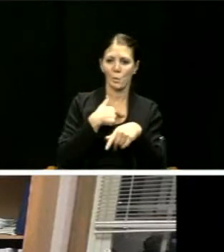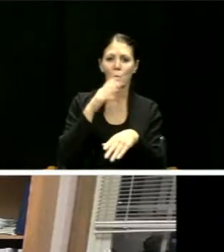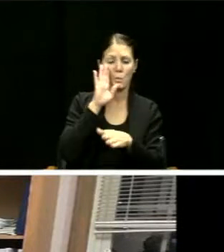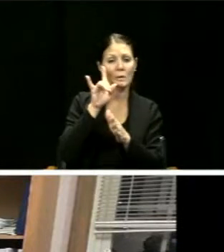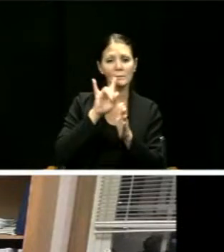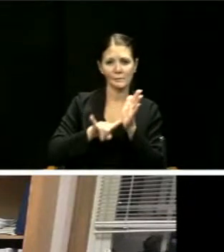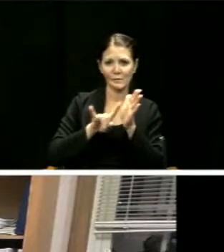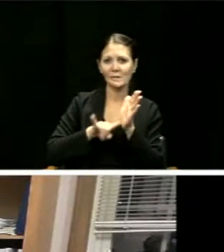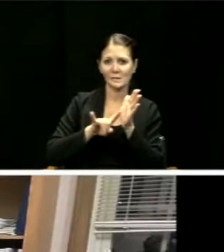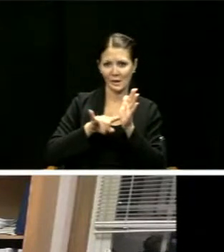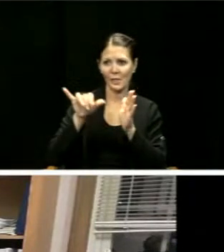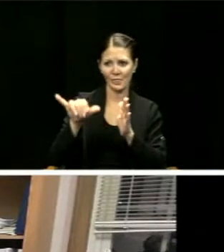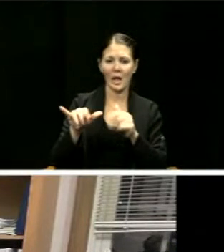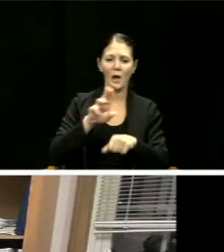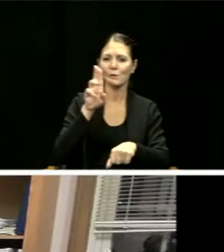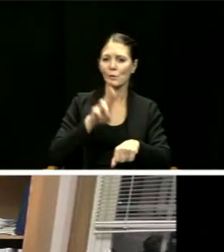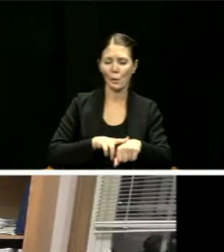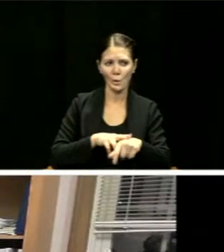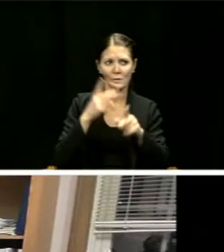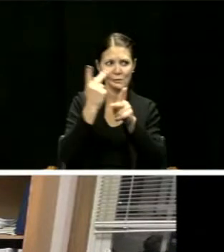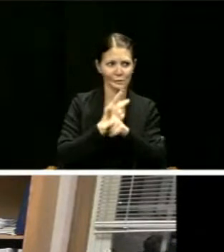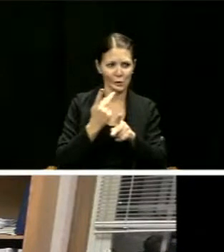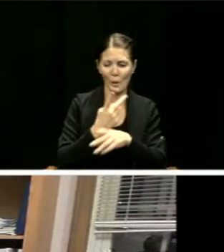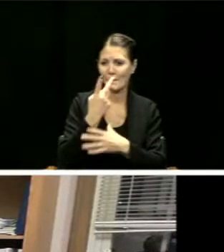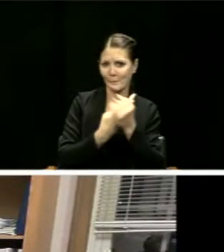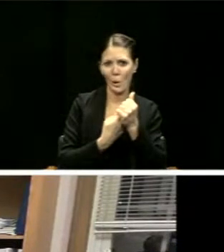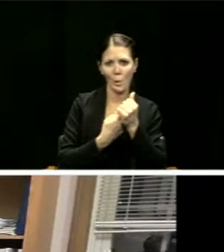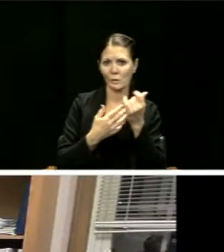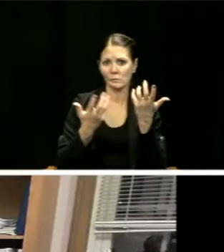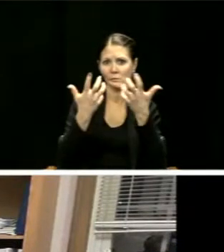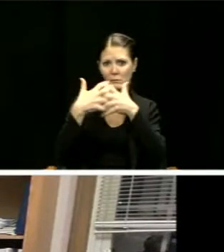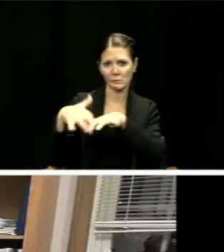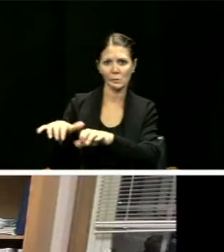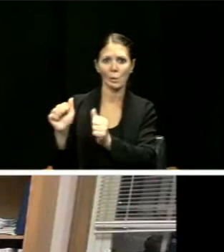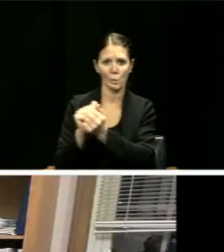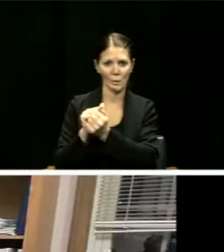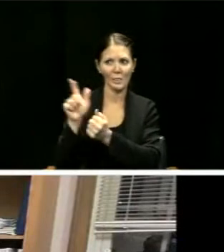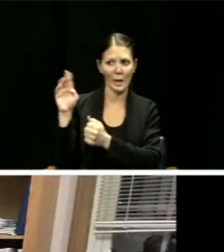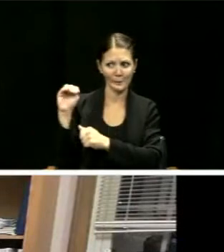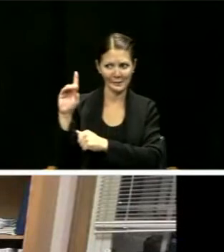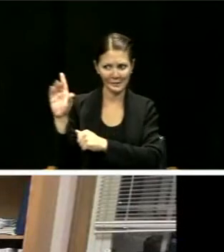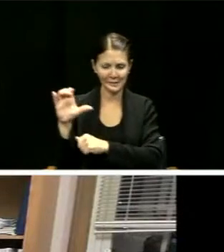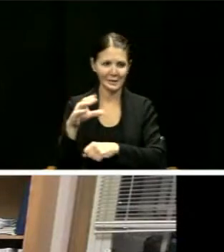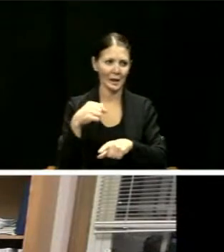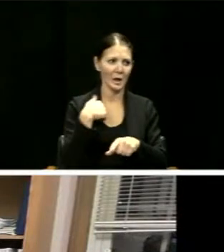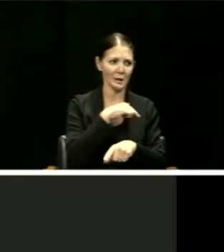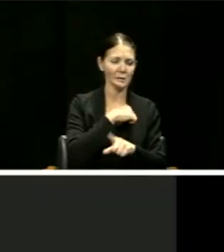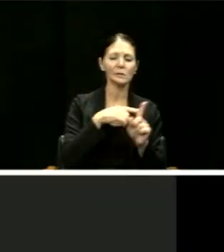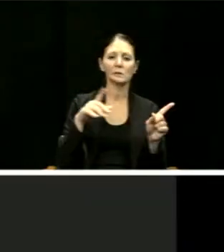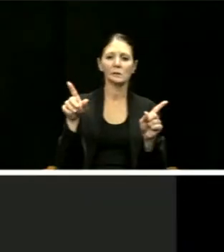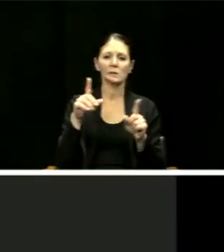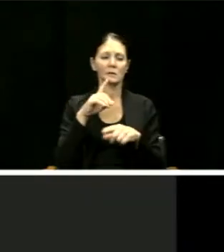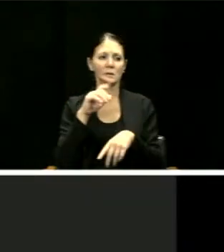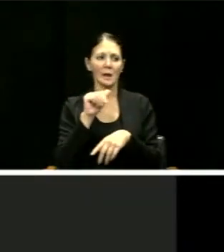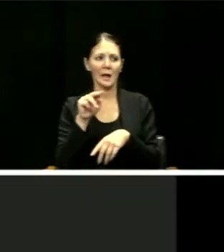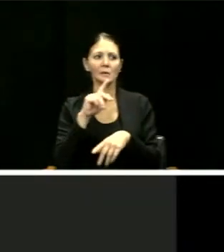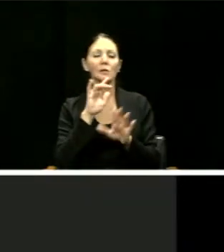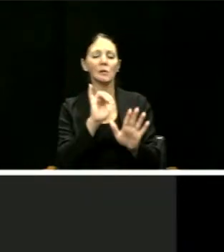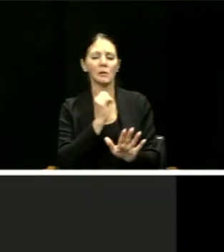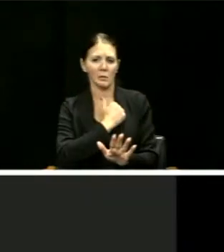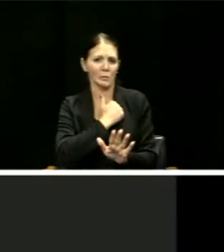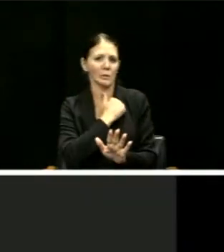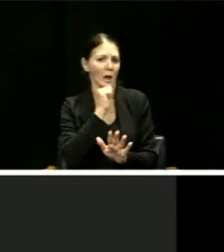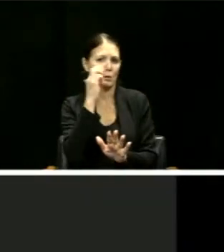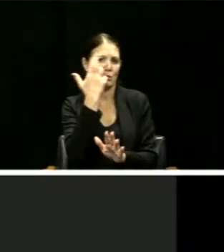that and of course coordinate both of those efforts with you as we go forward. Okay, so I'm sorry, I apologize. I didn't realize it